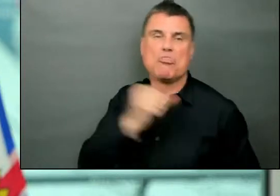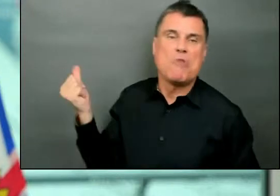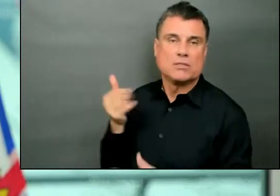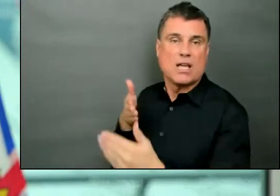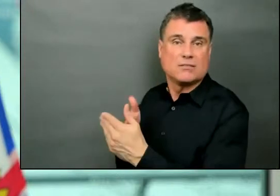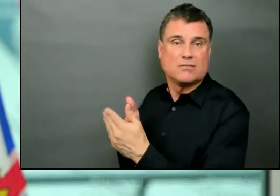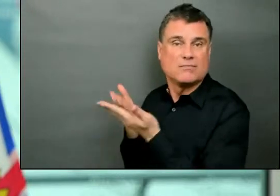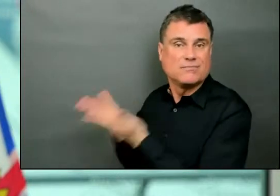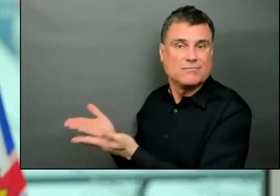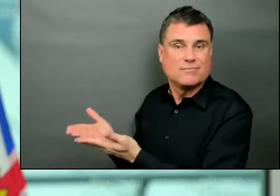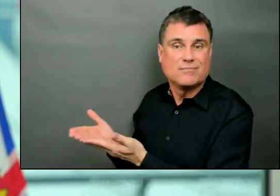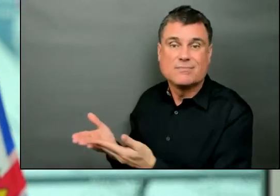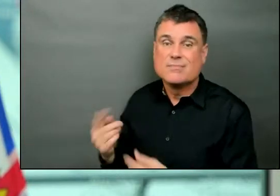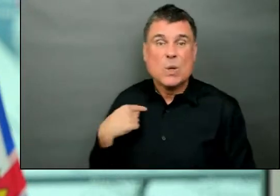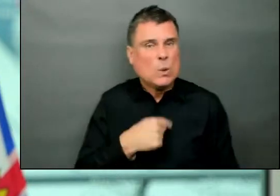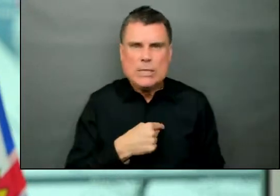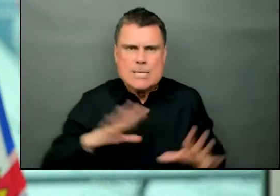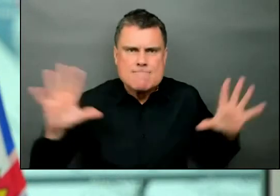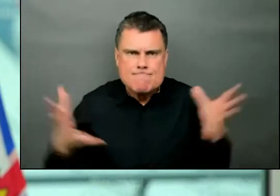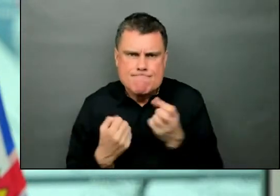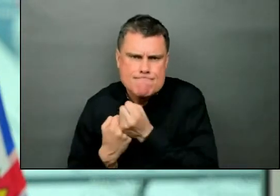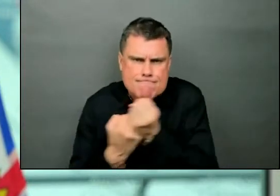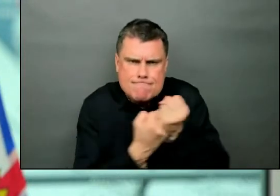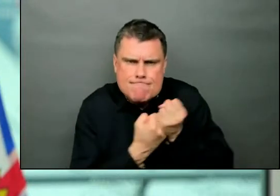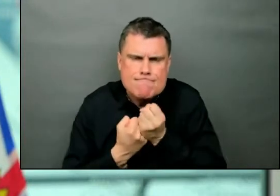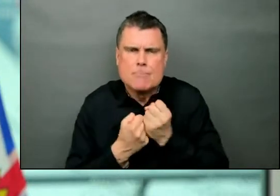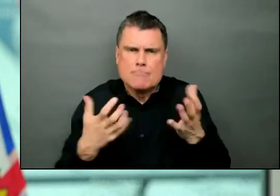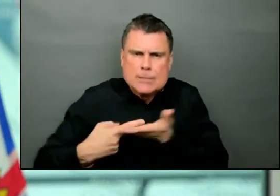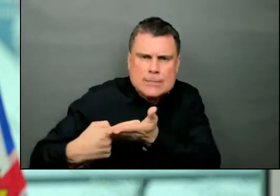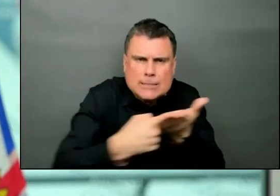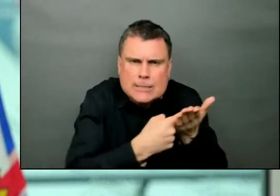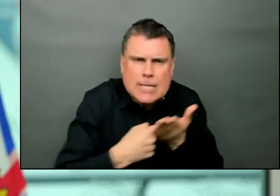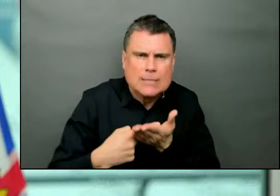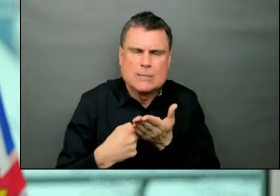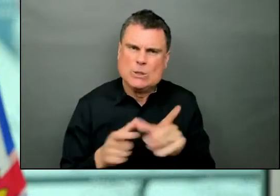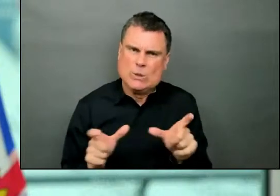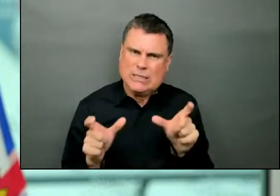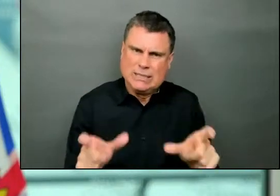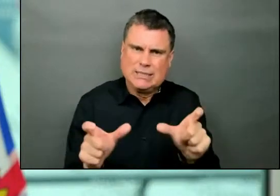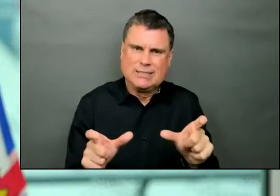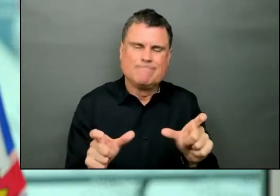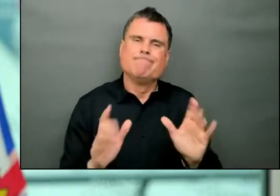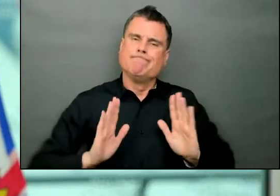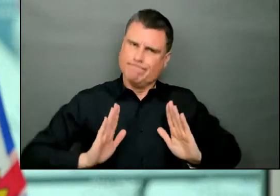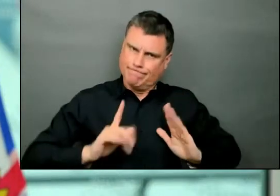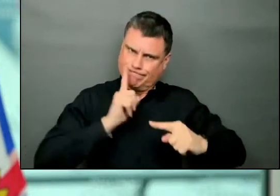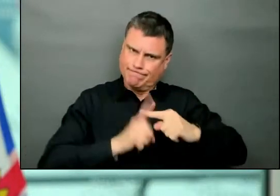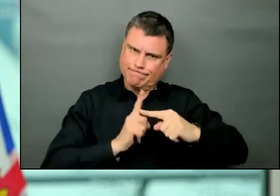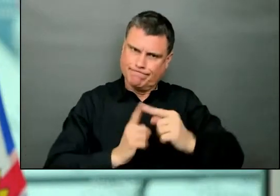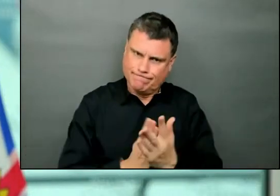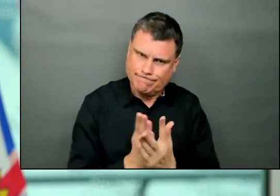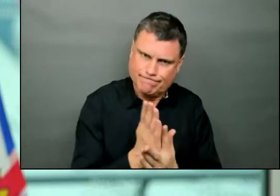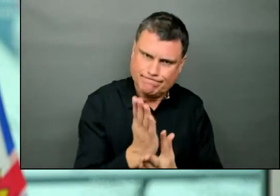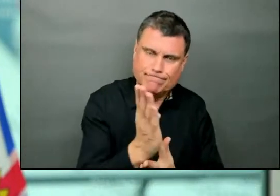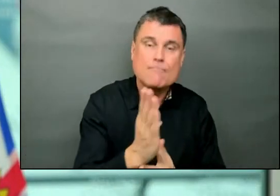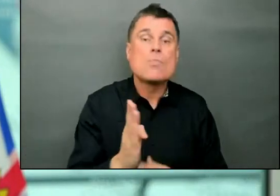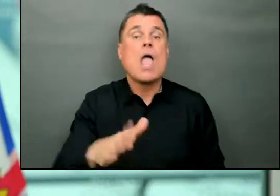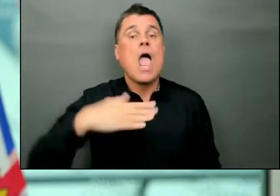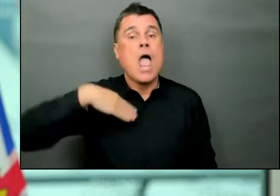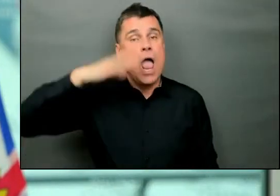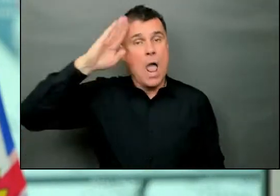when people are in crises, part of the way they respond or react is to lash out, to become